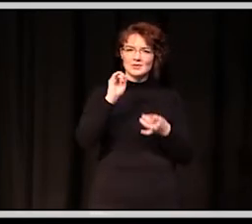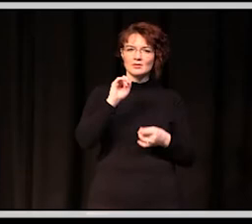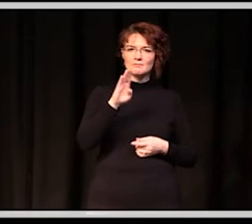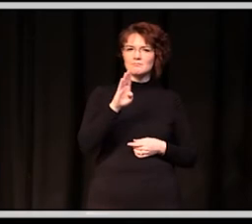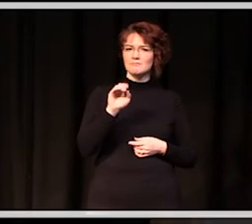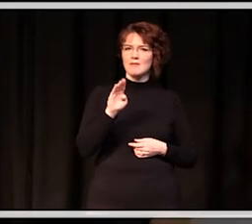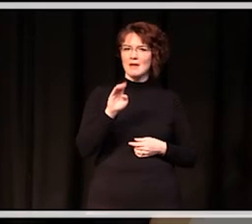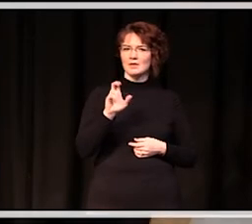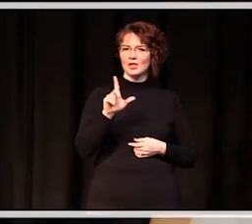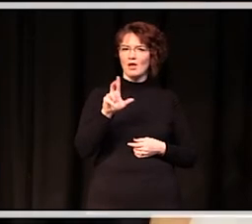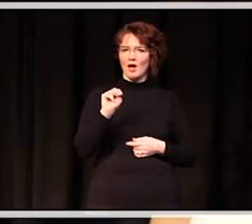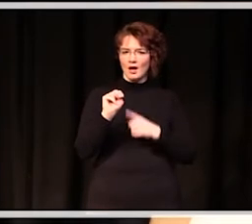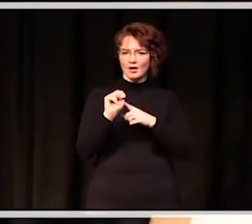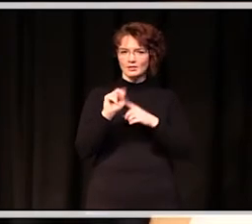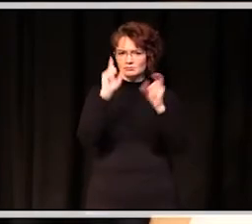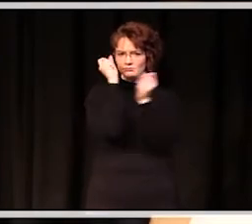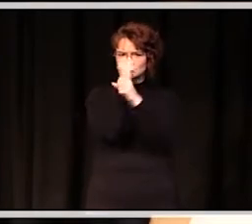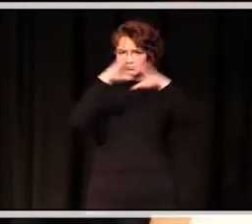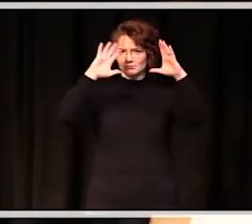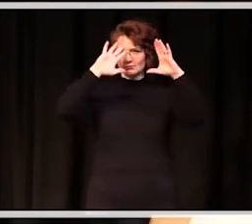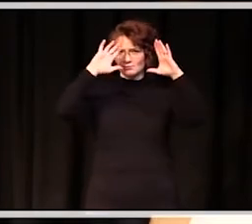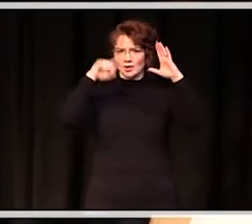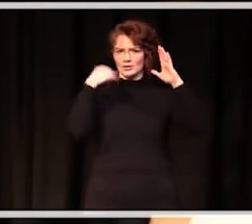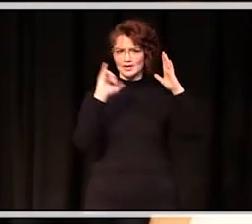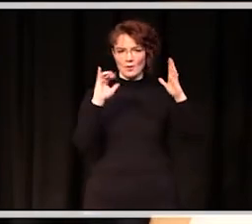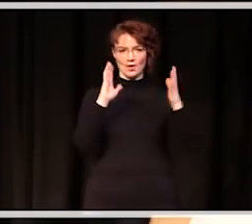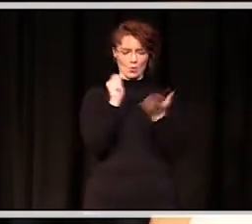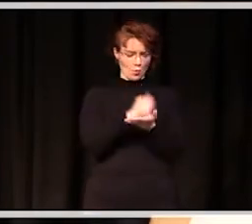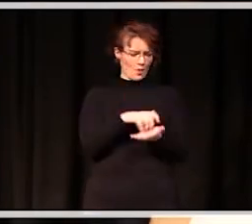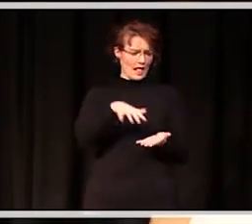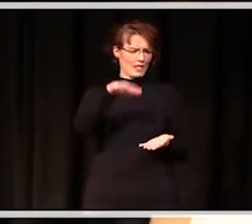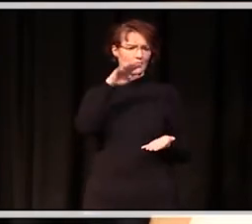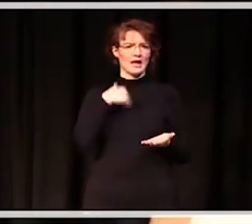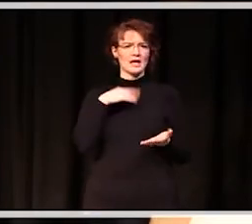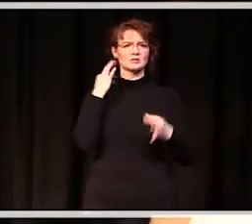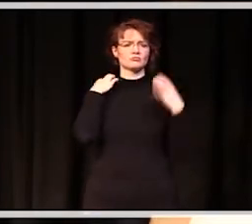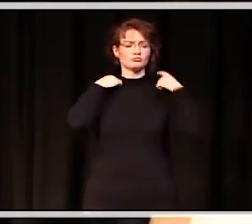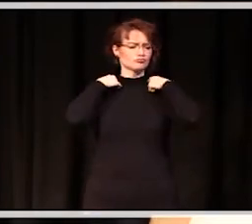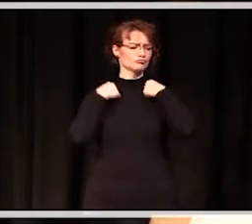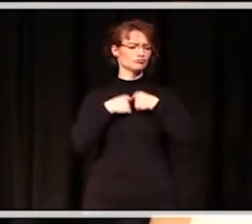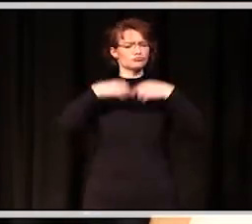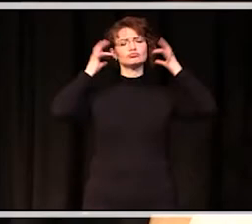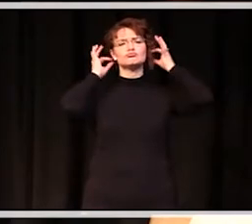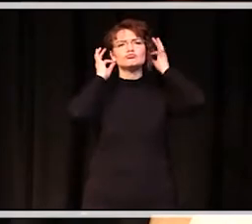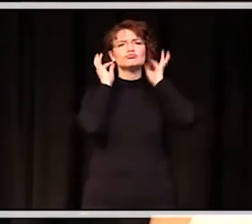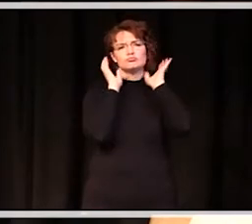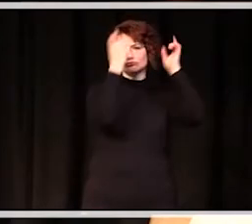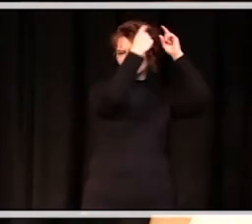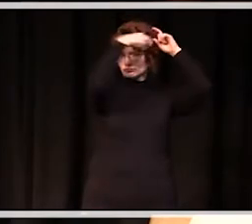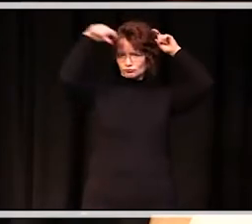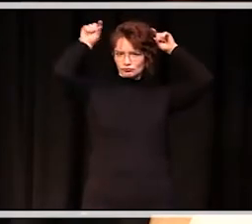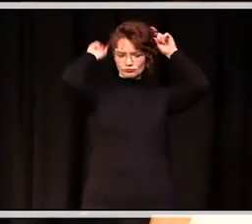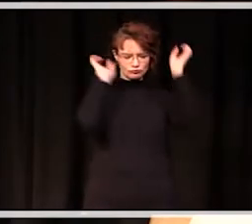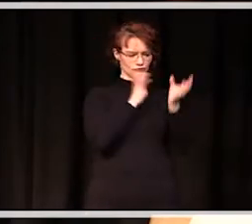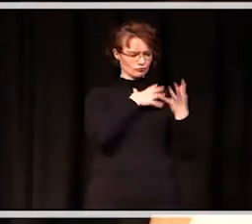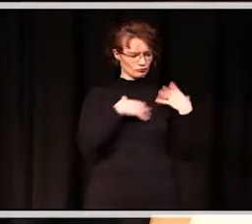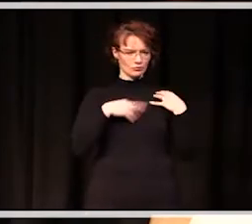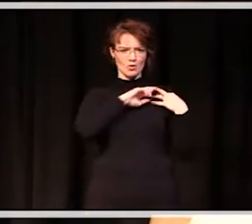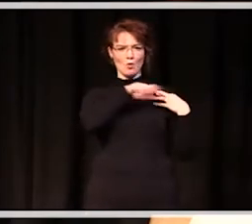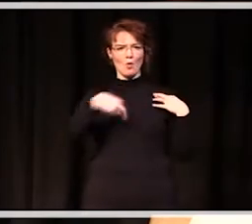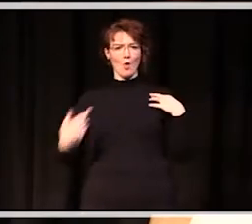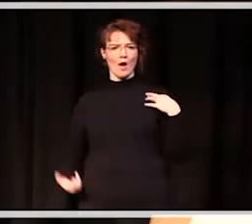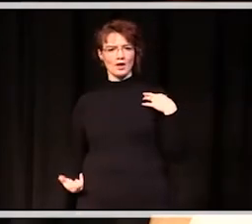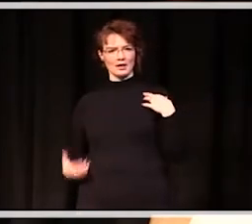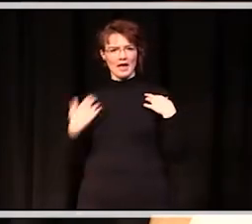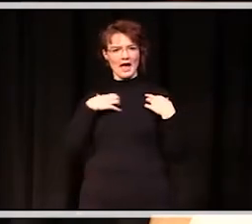Babylon. She's wealthy. She's got all kinds of wealth. She looks royal. She's